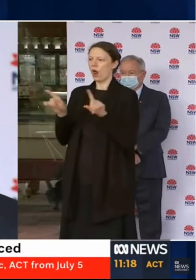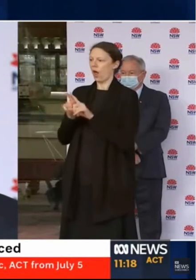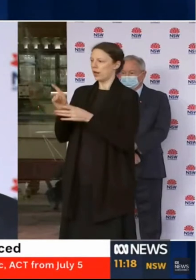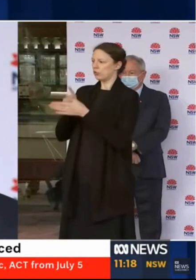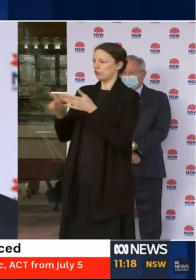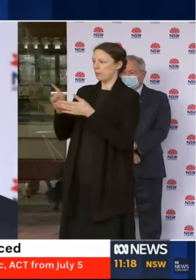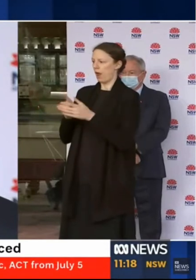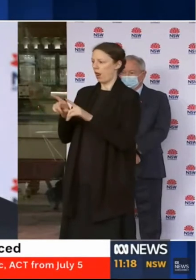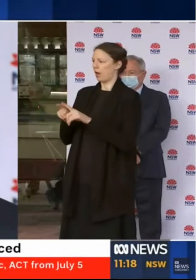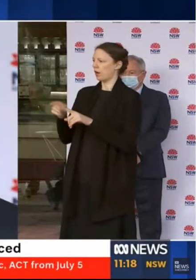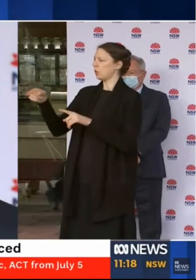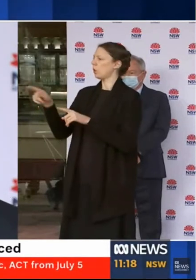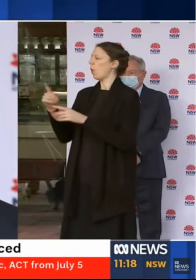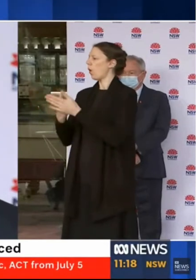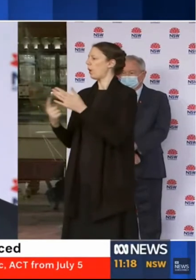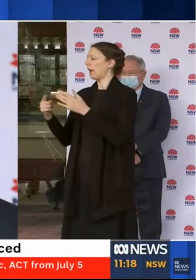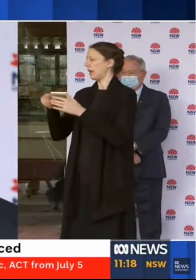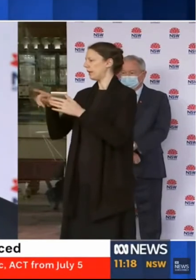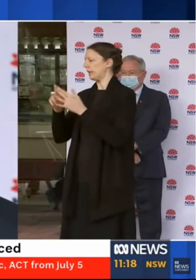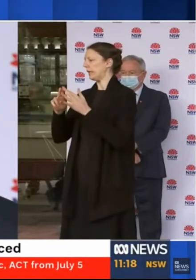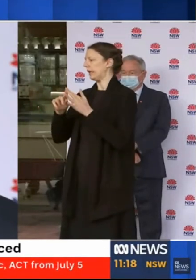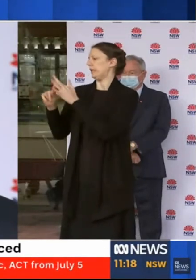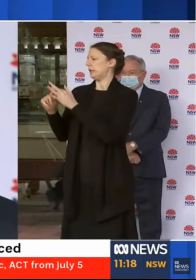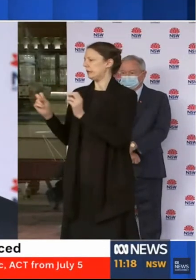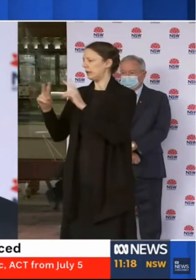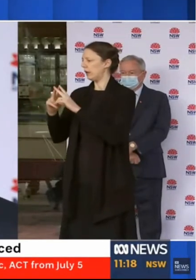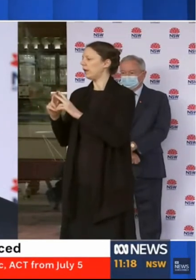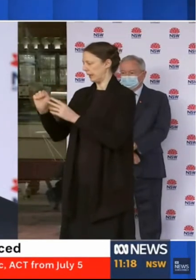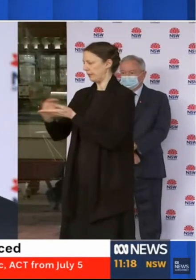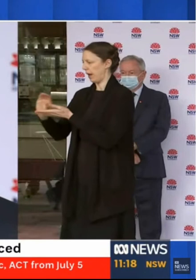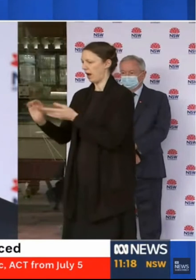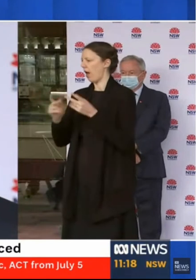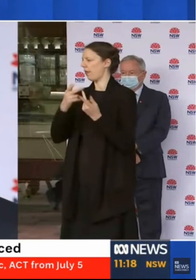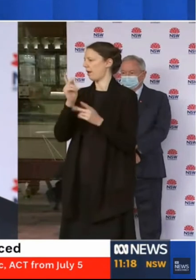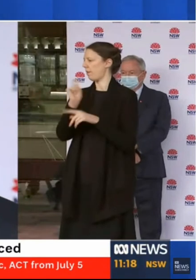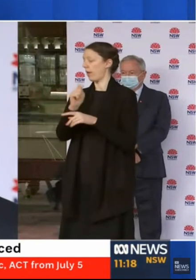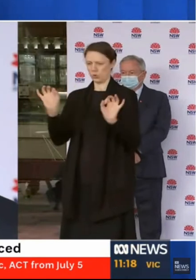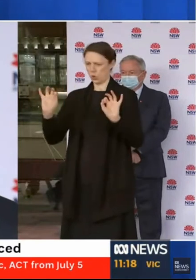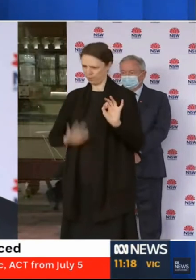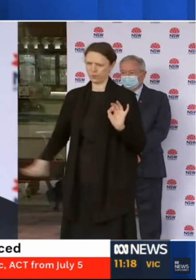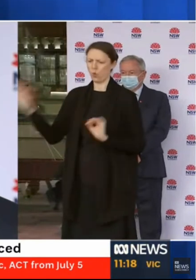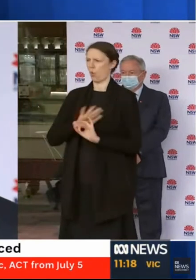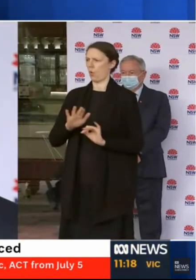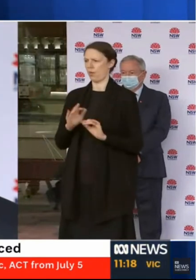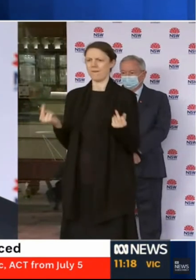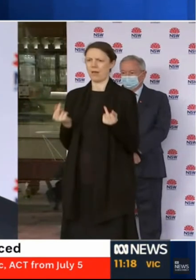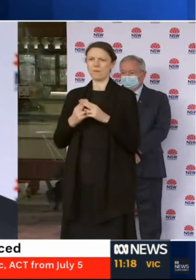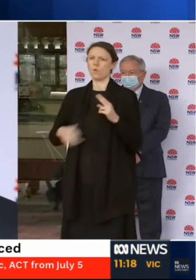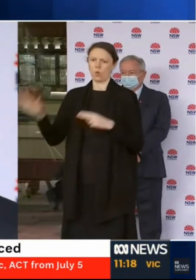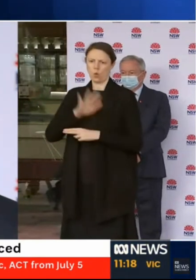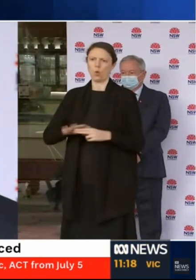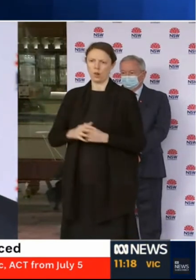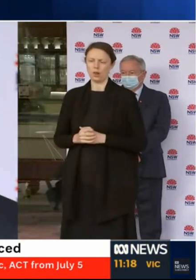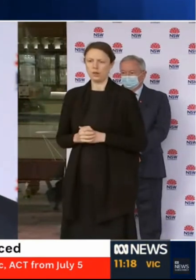located in a hotspot area or elsewhere across the state, because we know very well that there are many businesses, particularly during the holiday season,